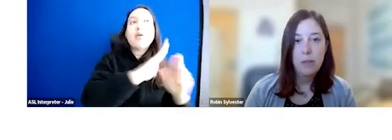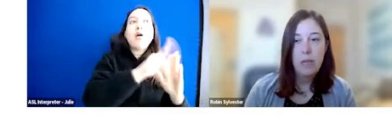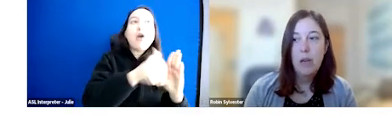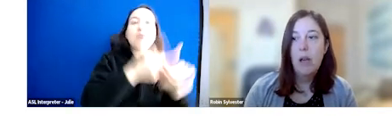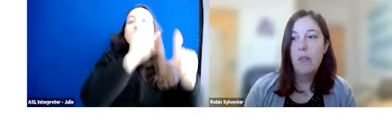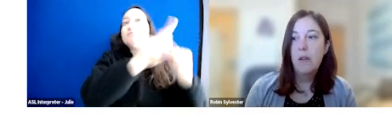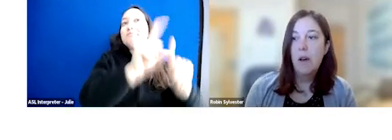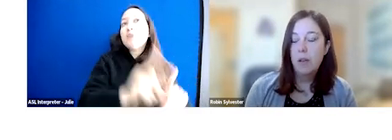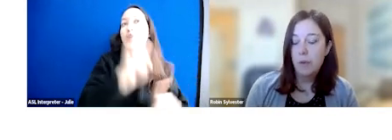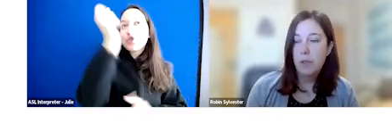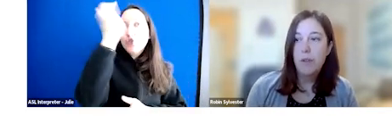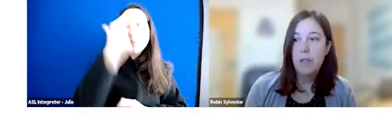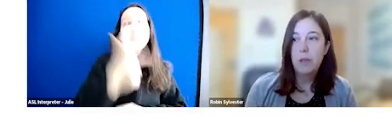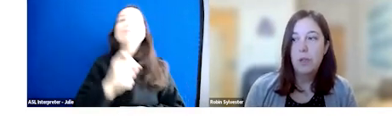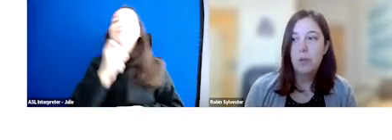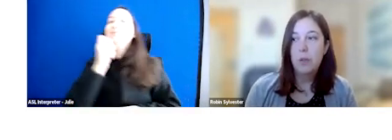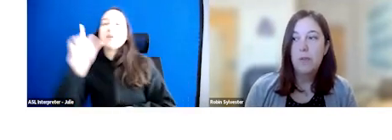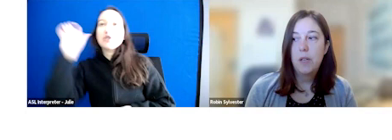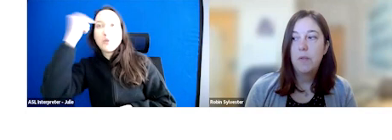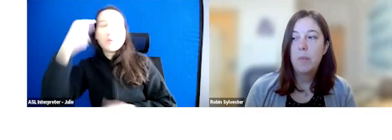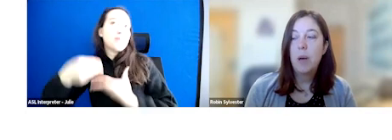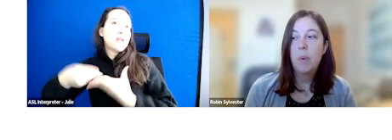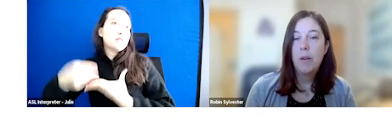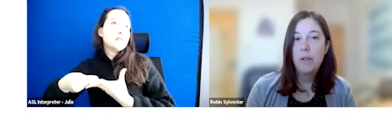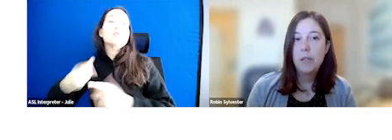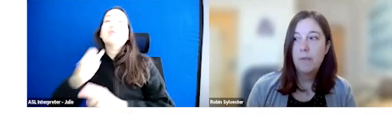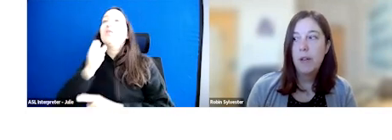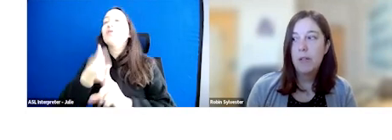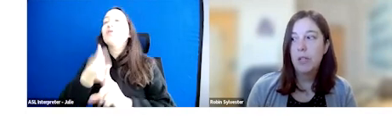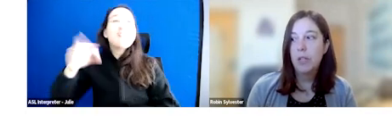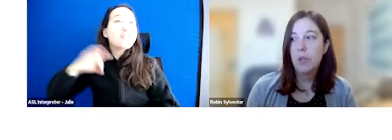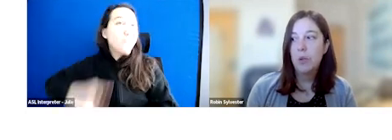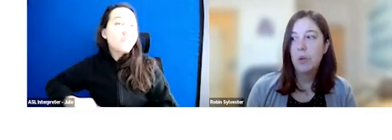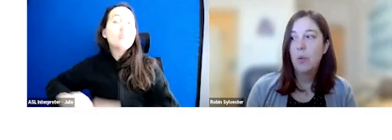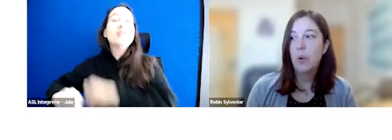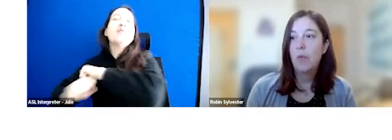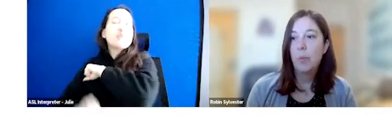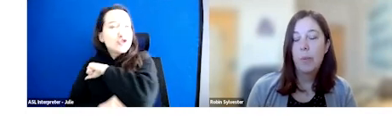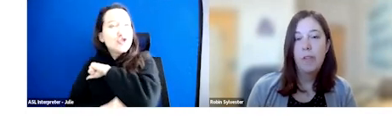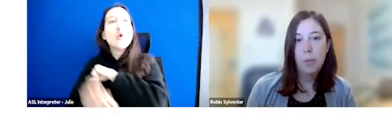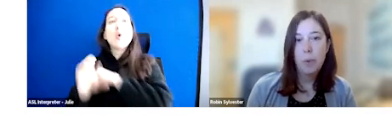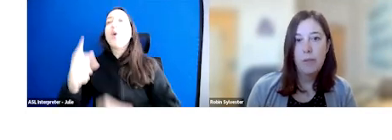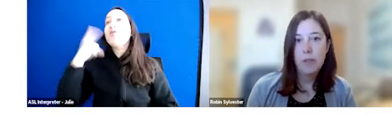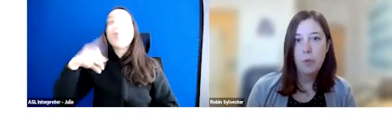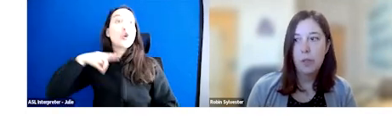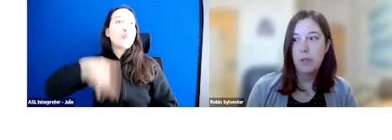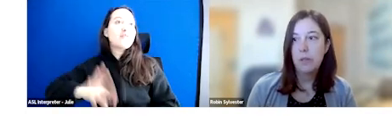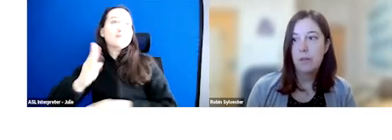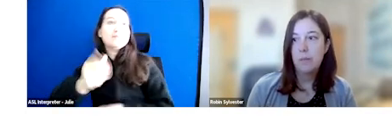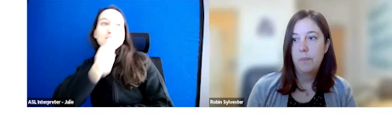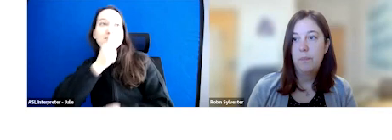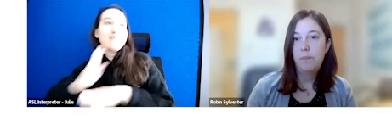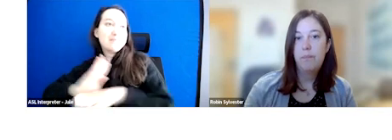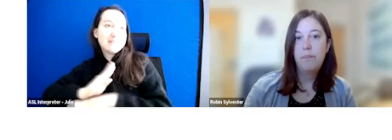government, and then non-governmental funding, which includes funding from nonprofits, foundations, or for-profit or private